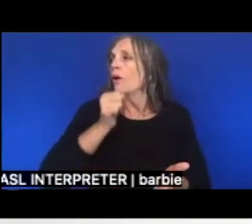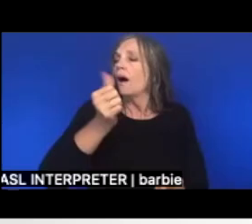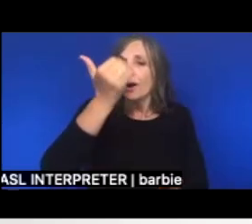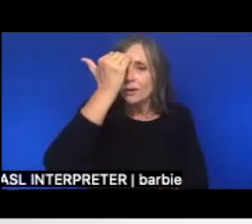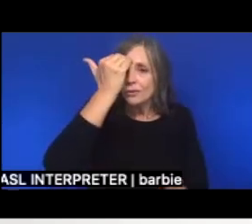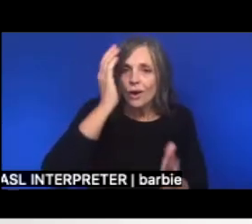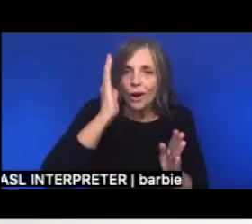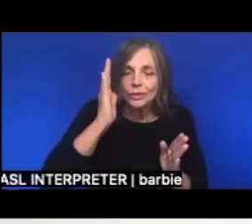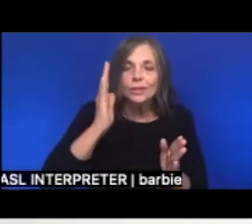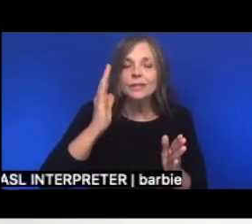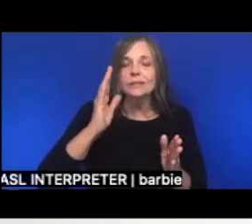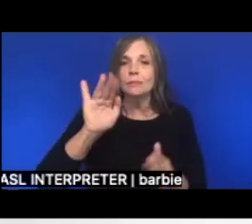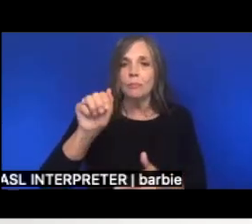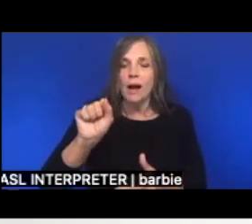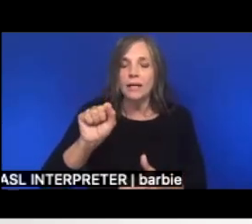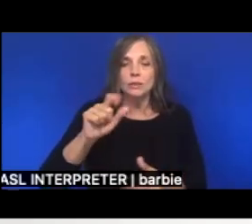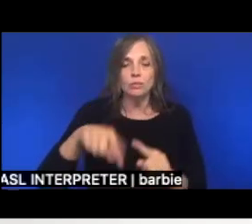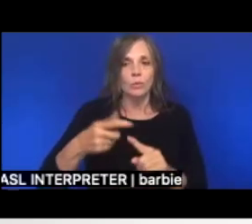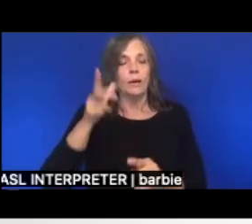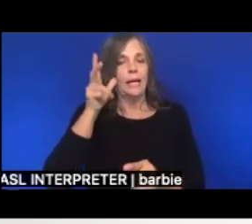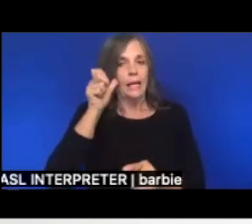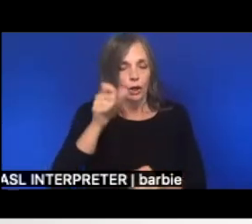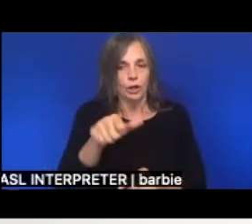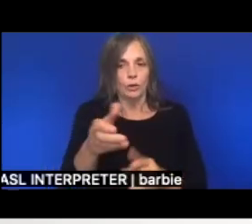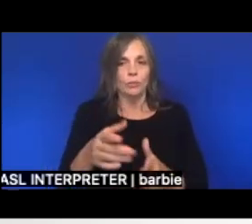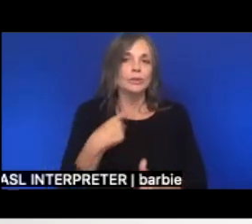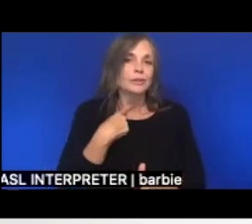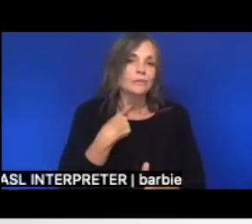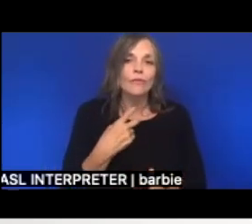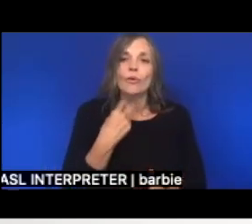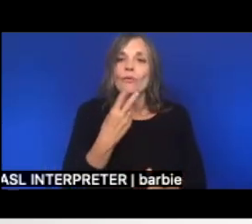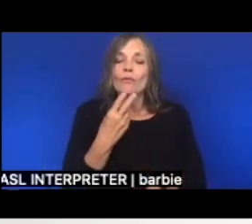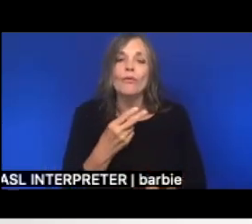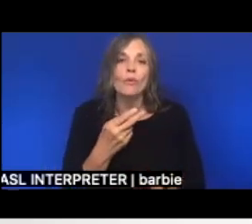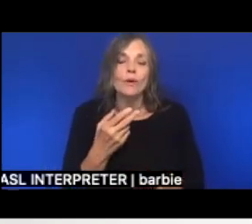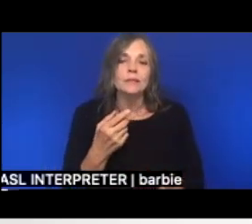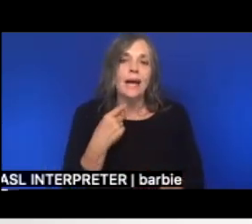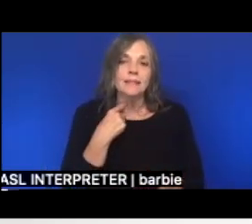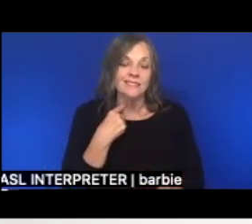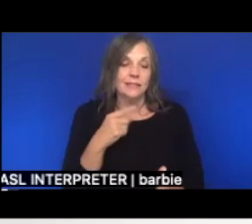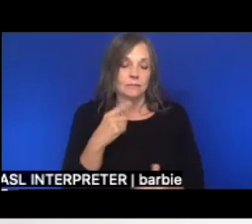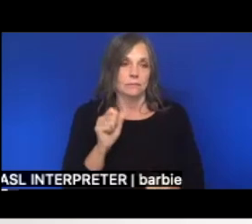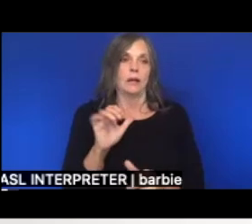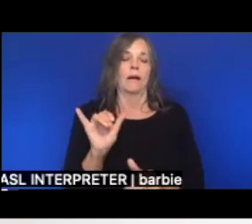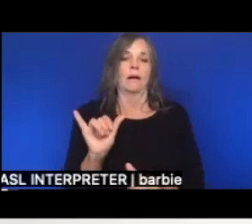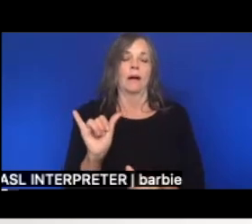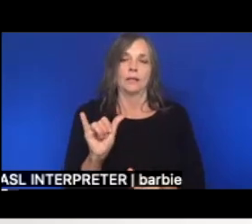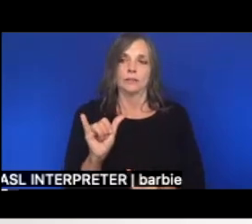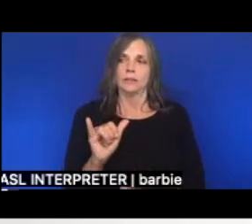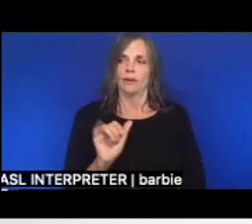people speak. And so that was sort of an enlightening thing for me as well. Yeah. Yeah,